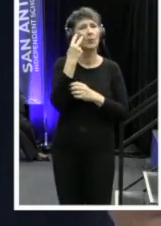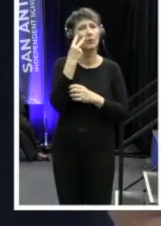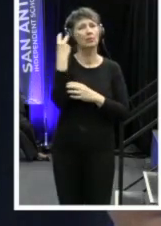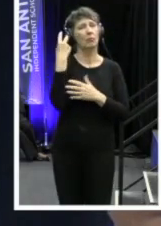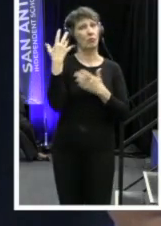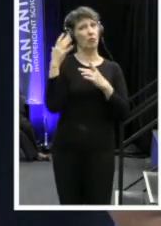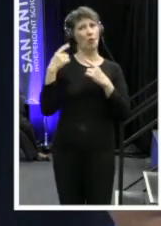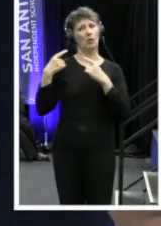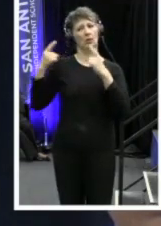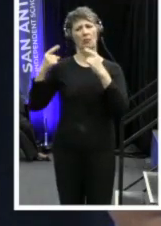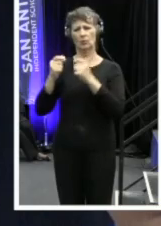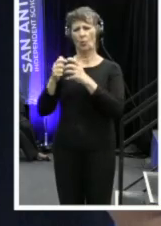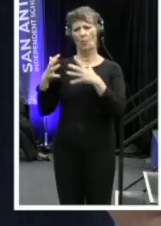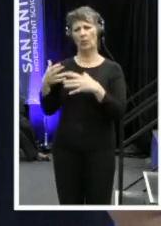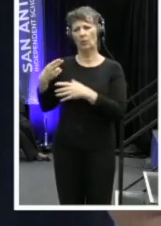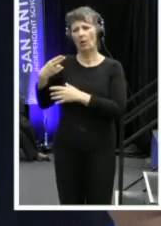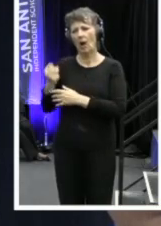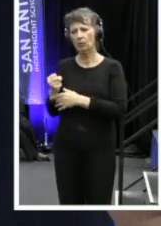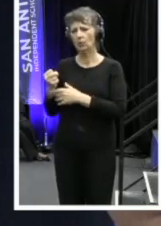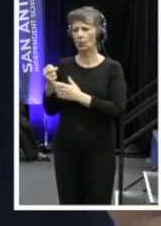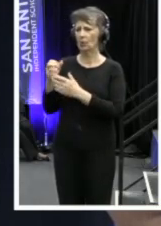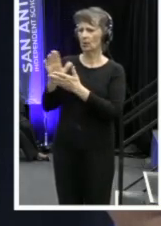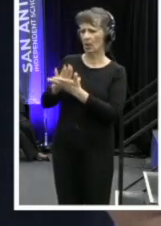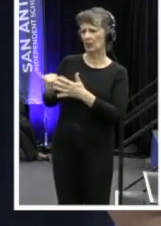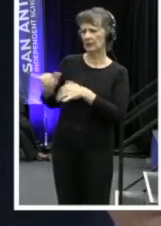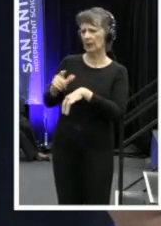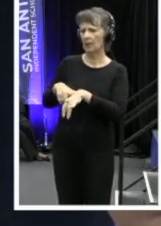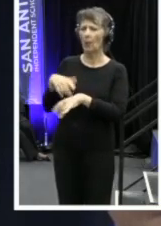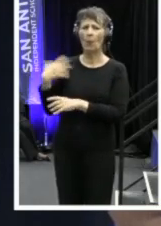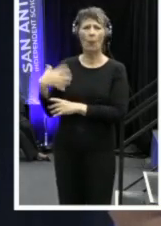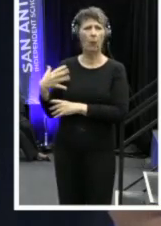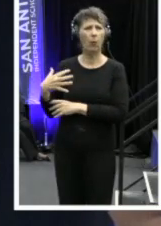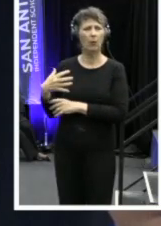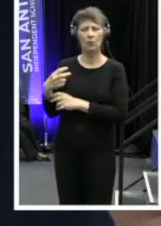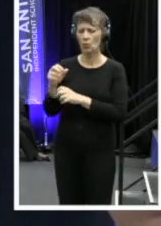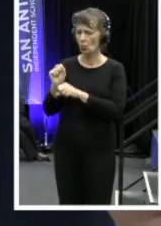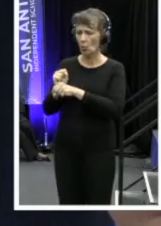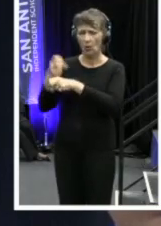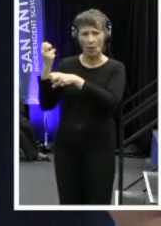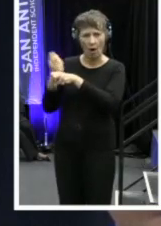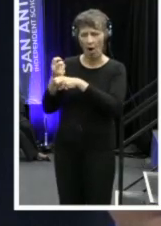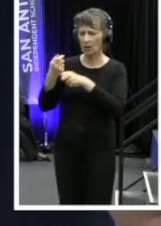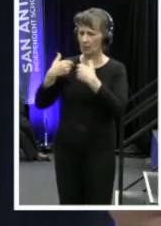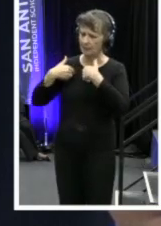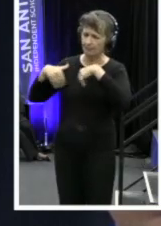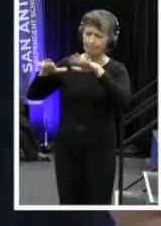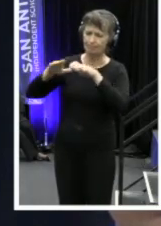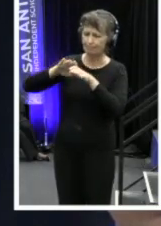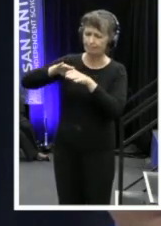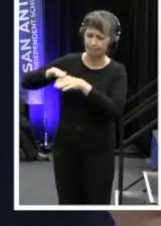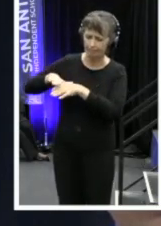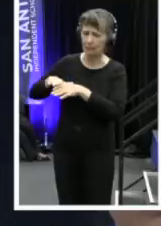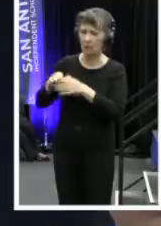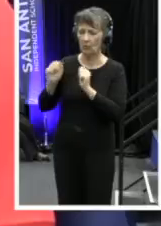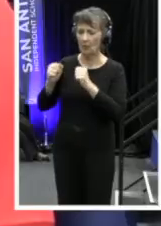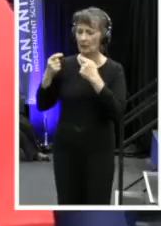already accomplished so much. You have all worked so hard and had to make many sacrifices in order to succeed at